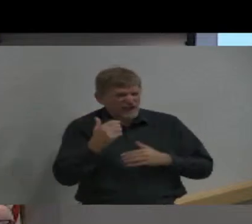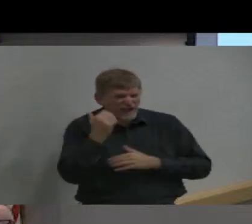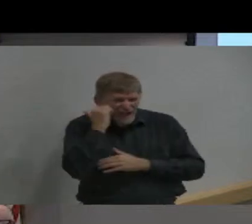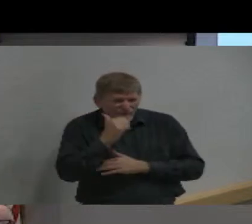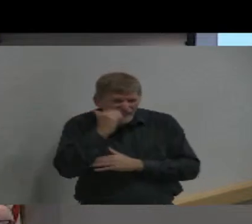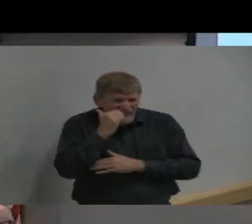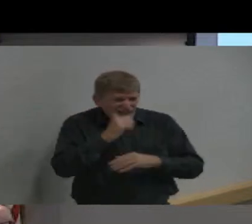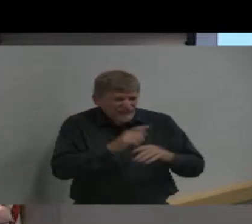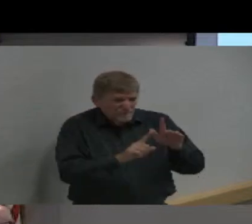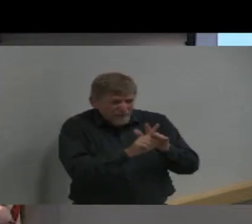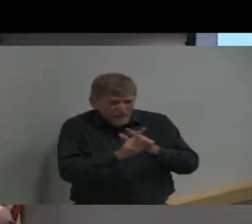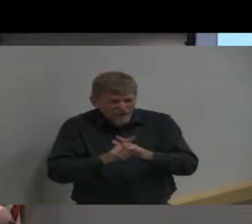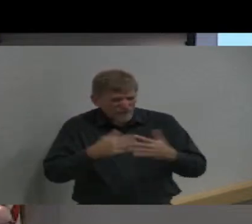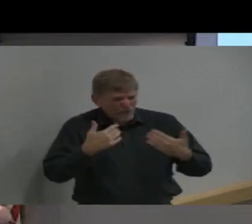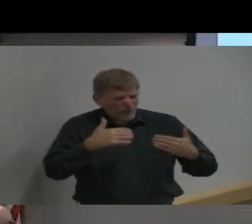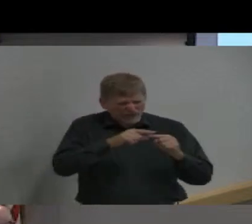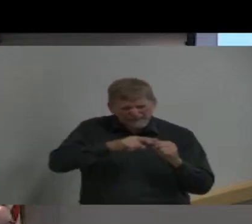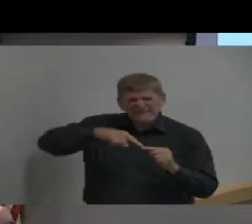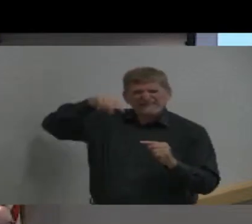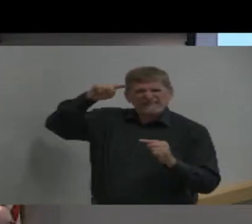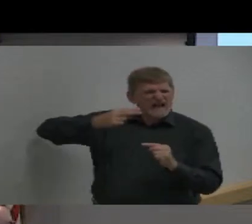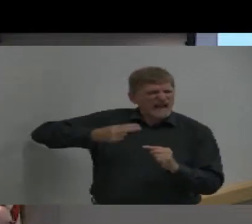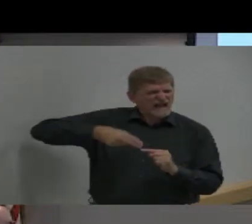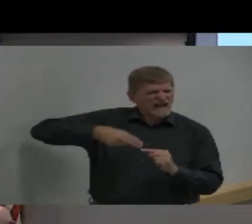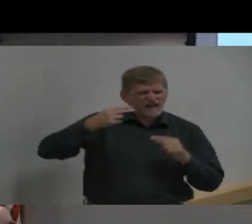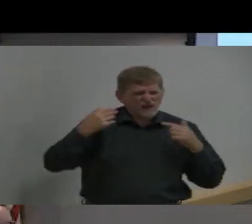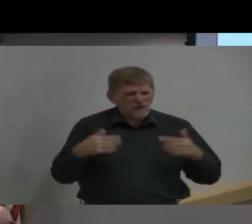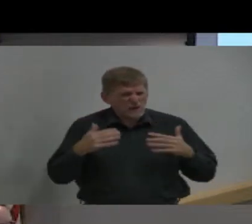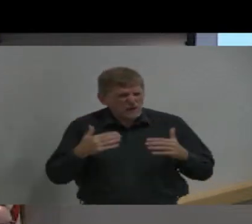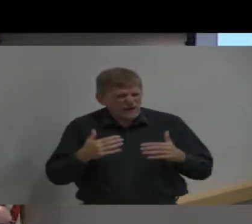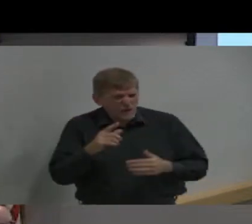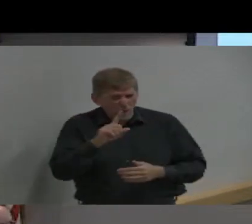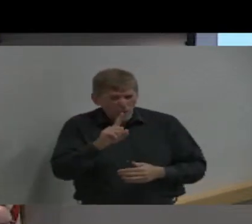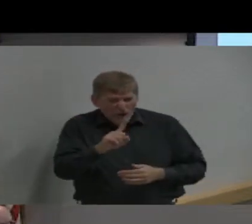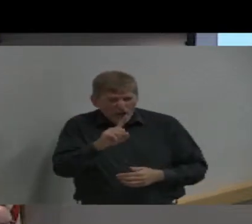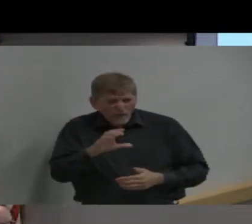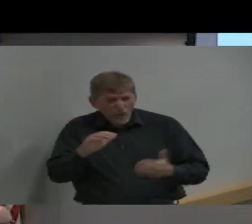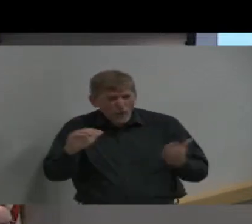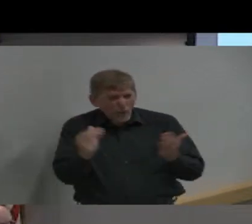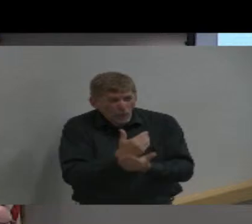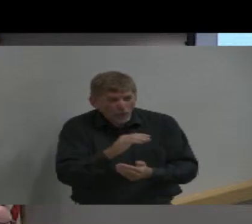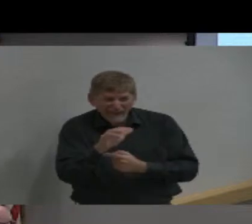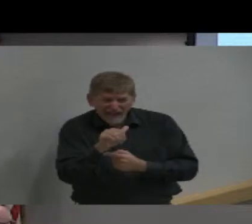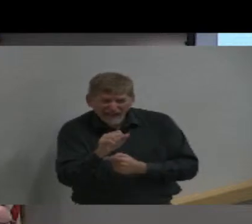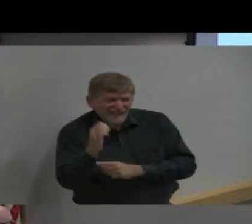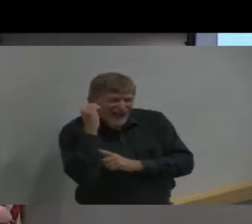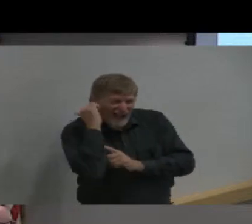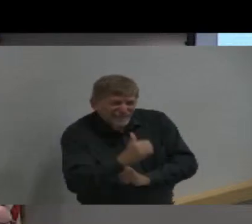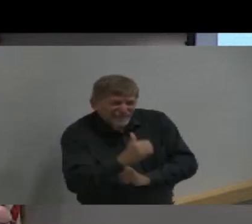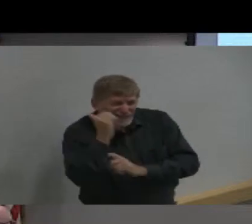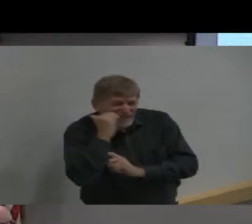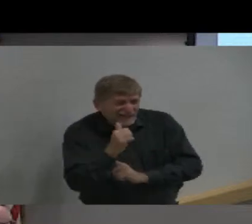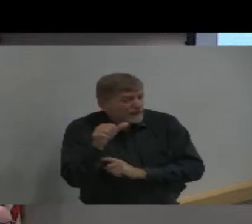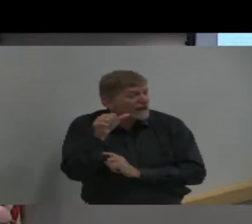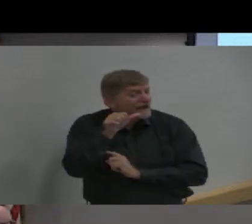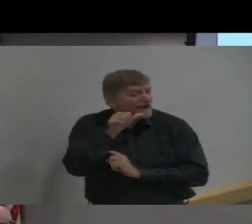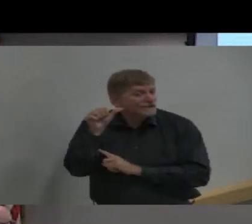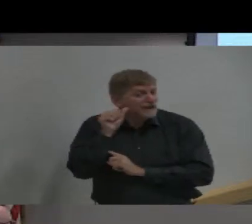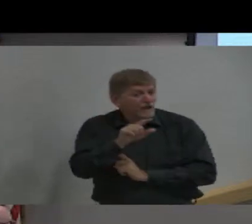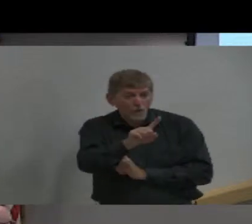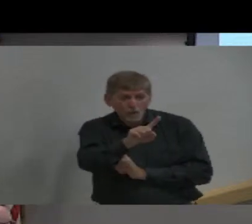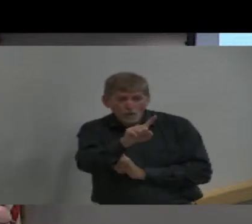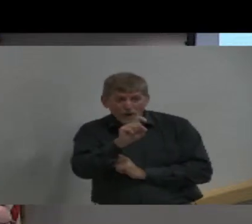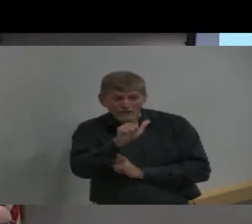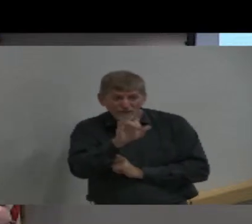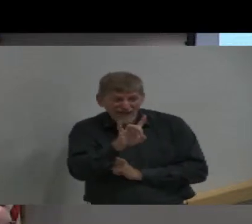cases well over 100 new cases in a day, and that includes yesterday with 128 new cases.